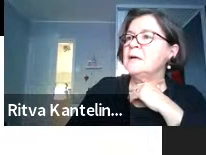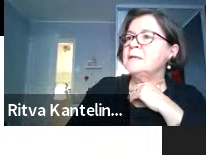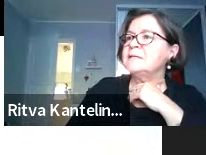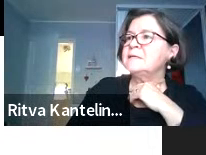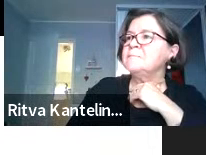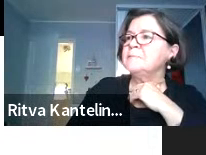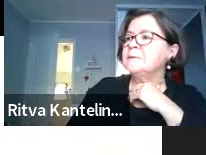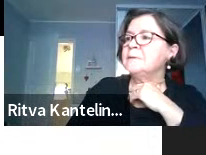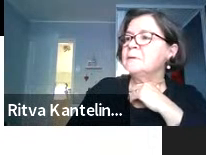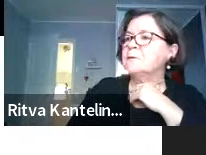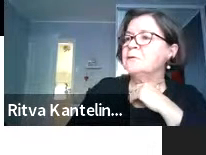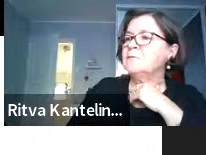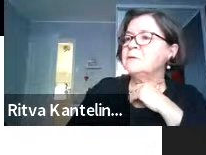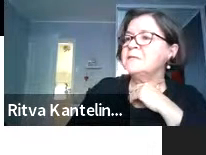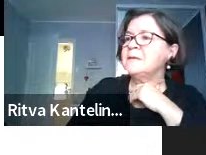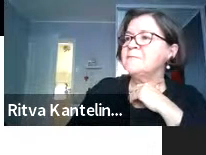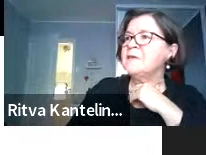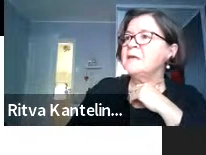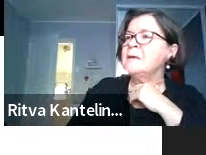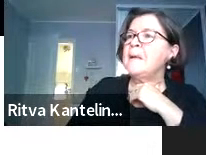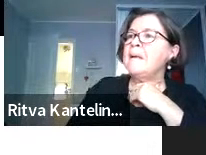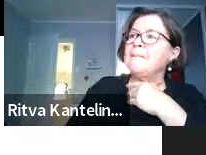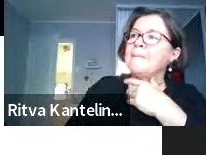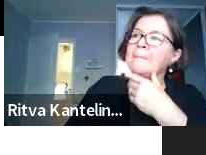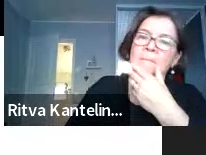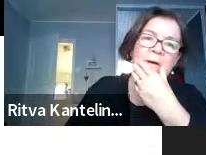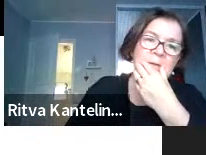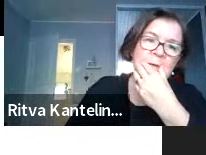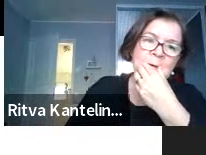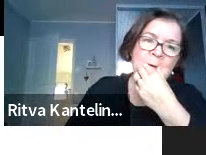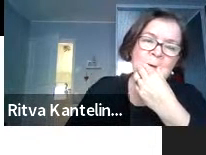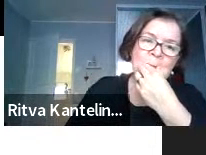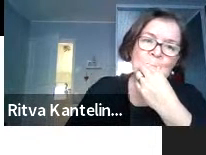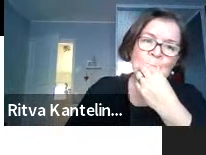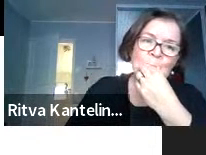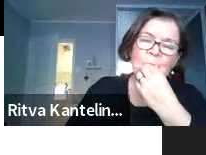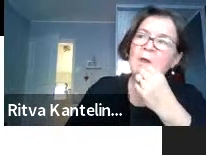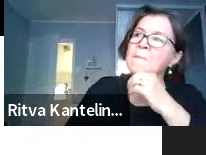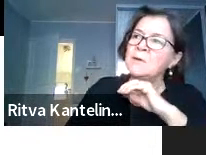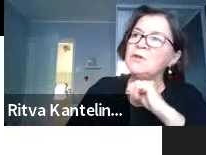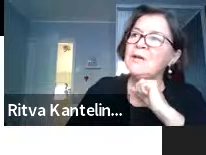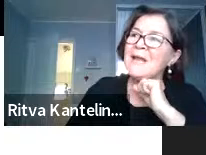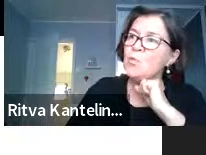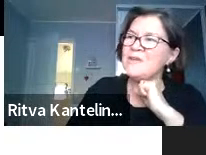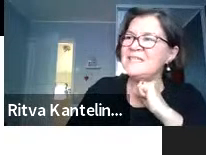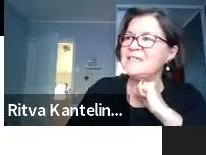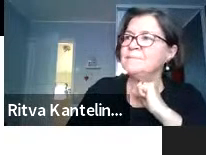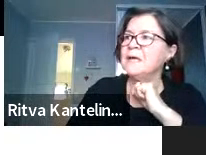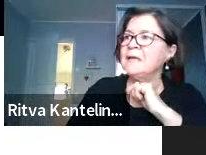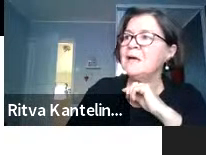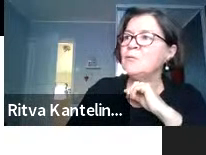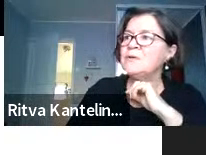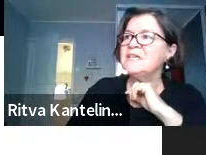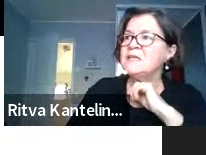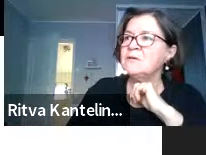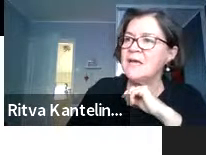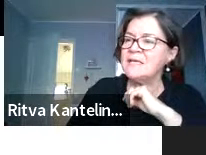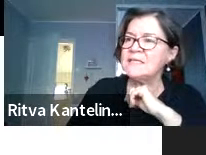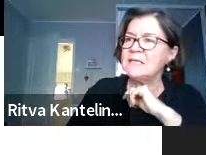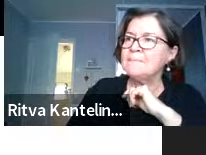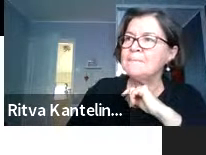So I jump over something, but about the language and